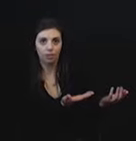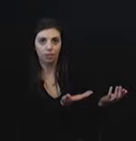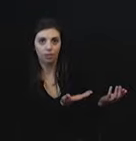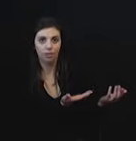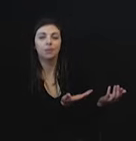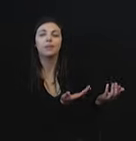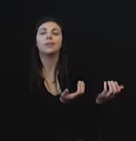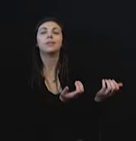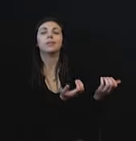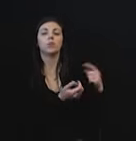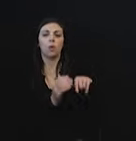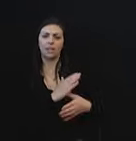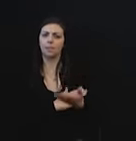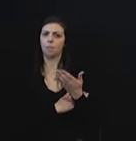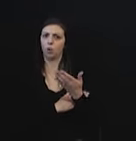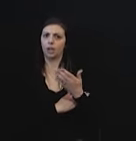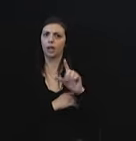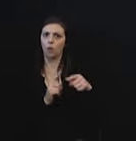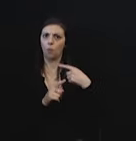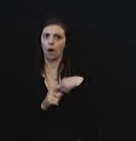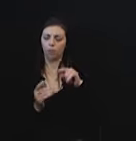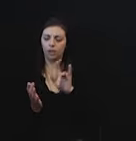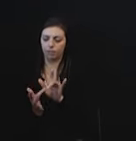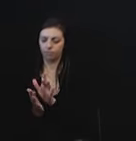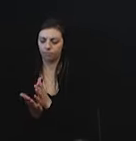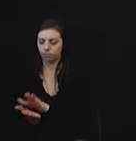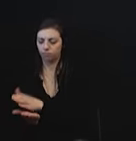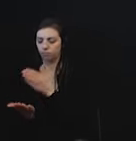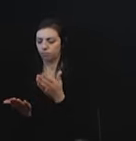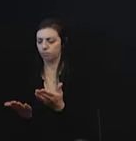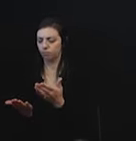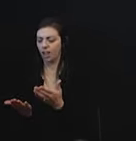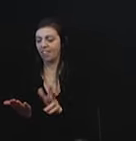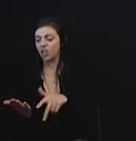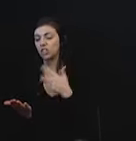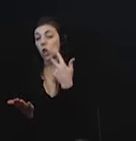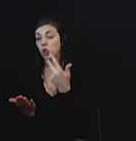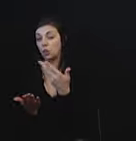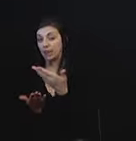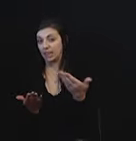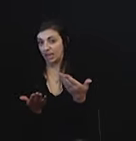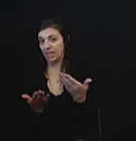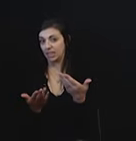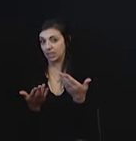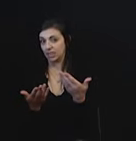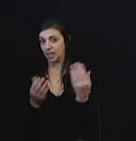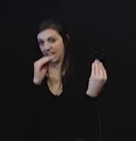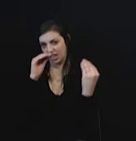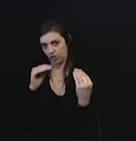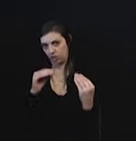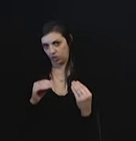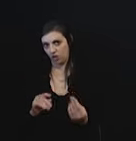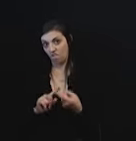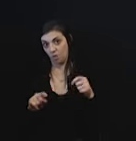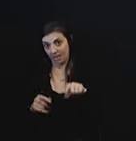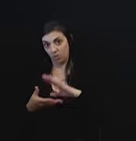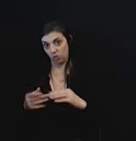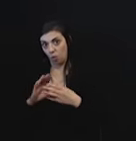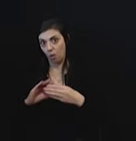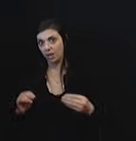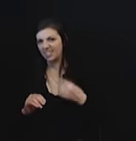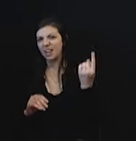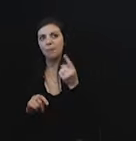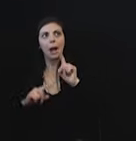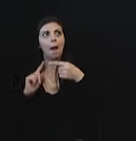And so I think this morning, as we open up God's word, there are three things that this story teaches us about being in his presence that is so